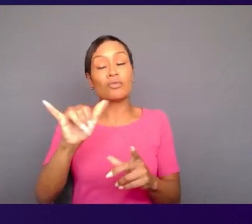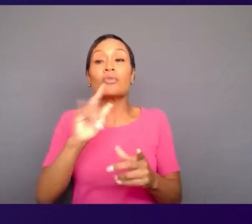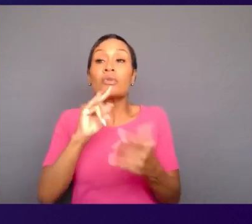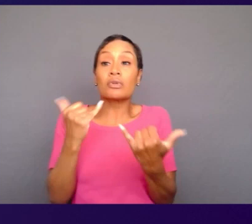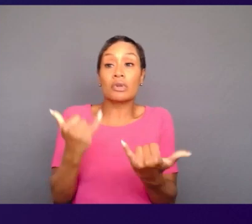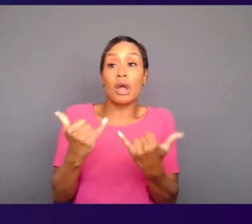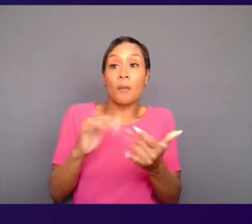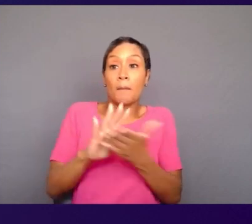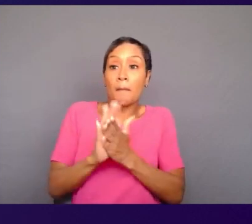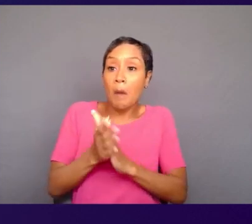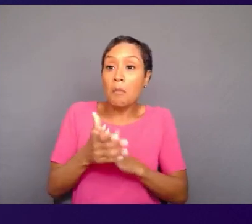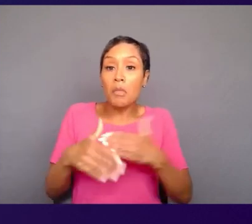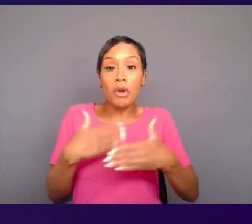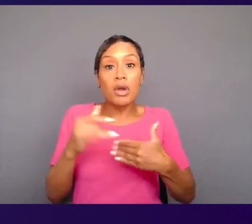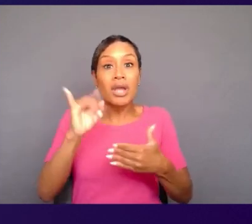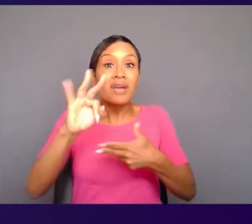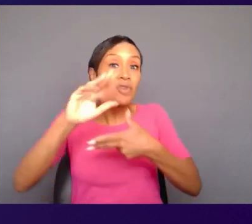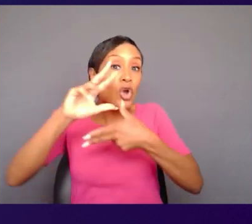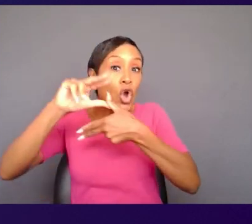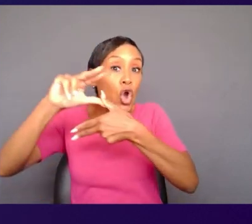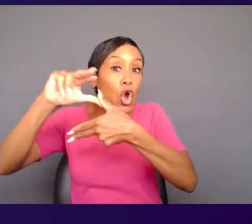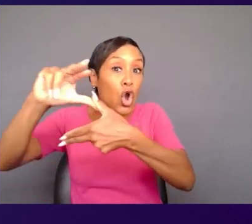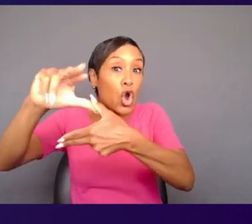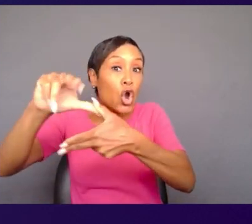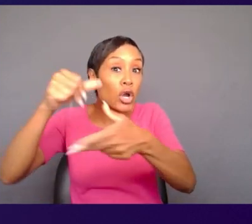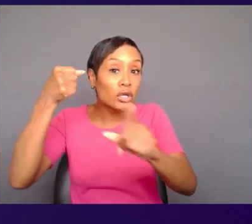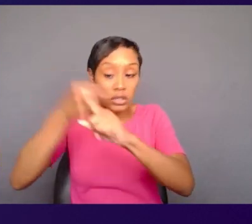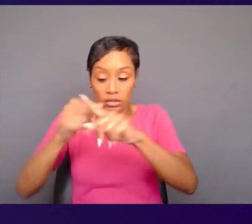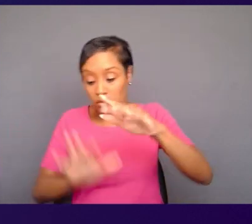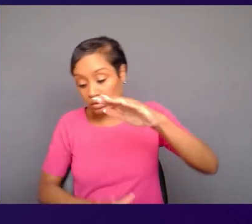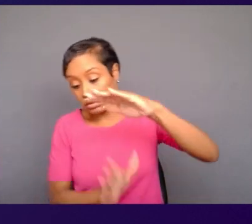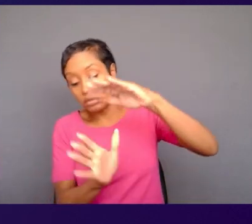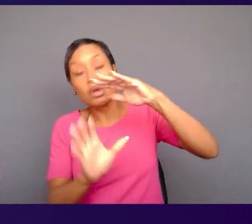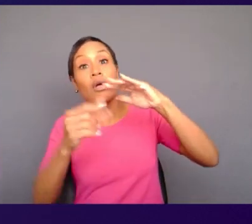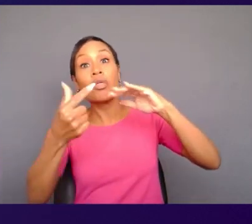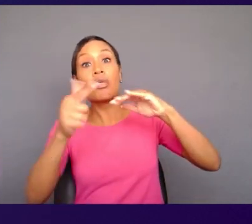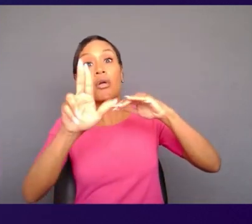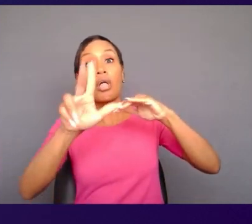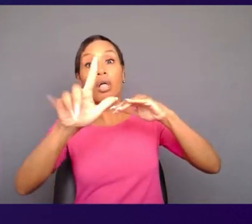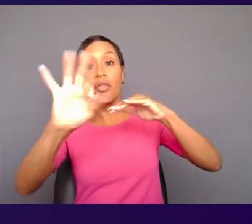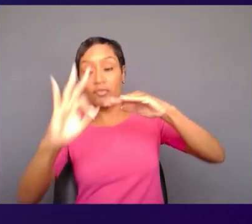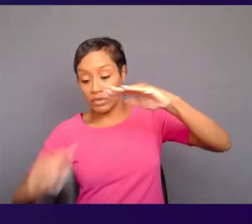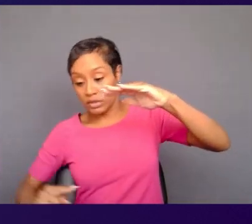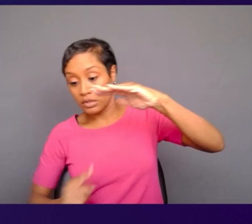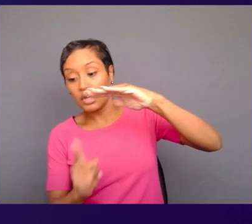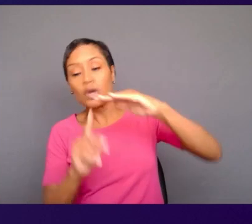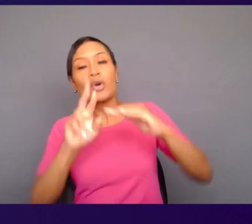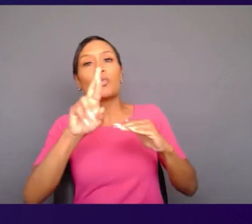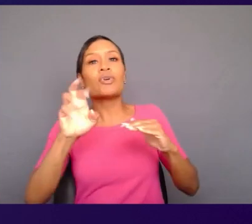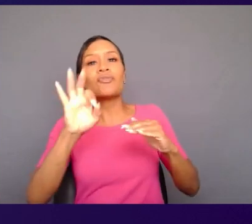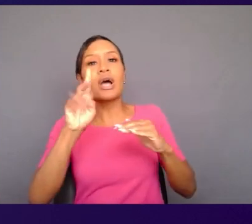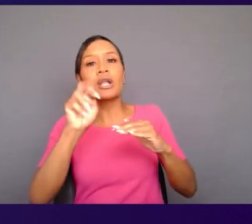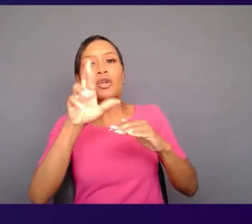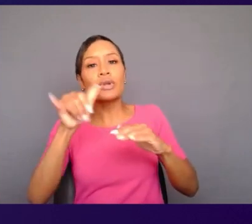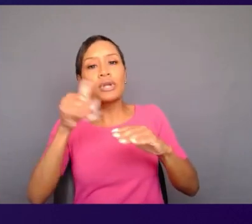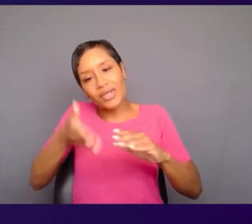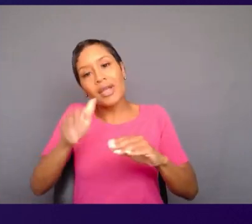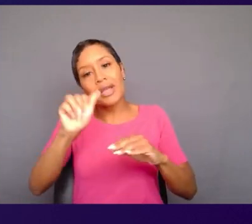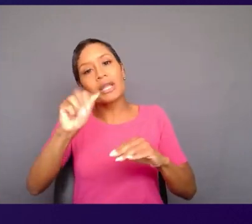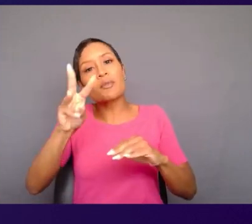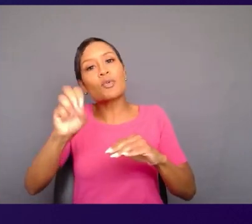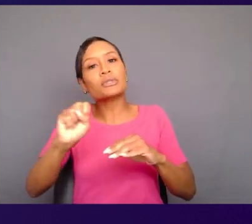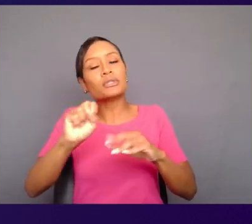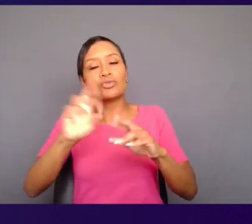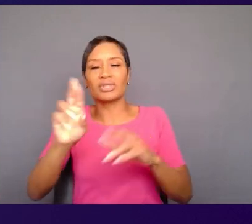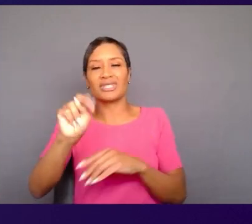point where if a hurricane's headed for the Gulf, we can run a refinery's IT infrastructure in AWS natively, doing it the